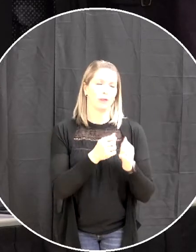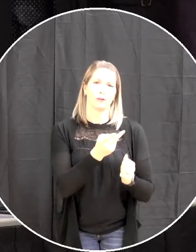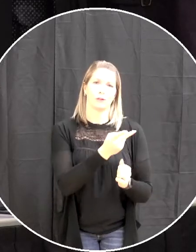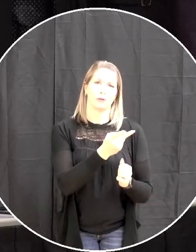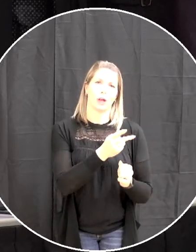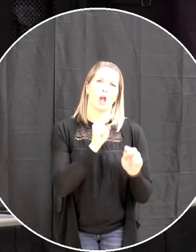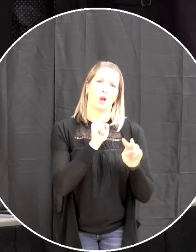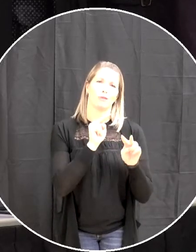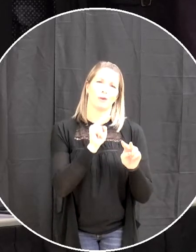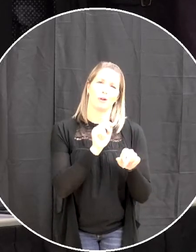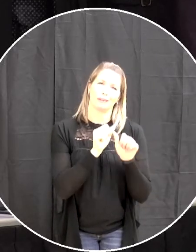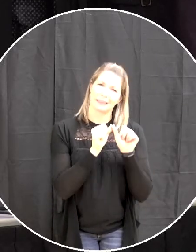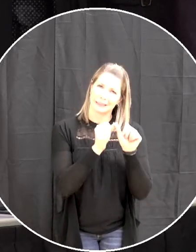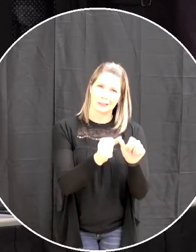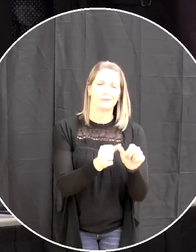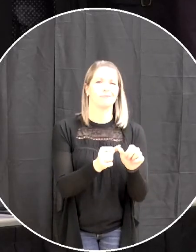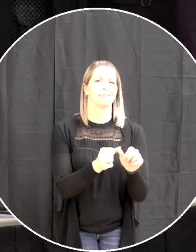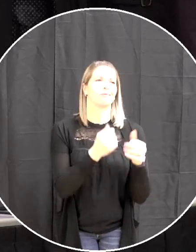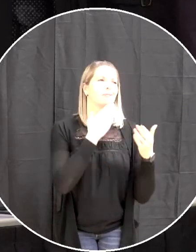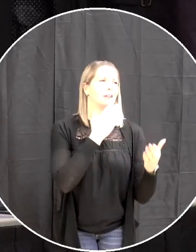So thanks very much, folks.